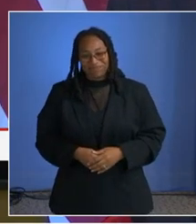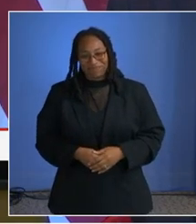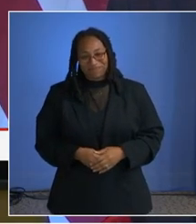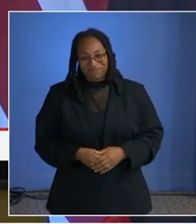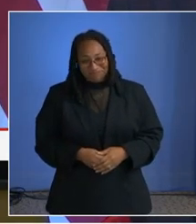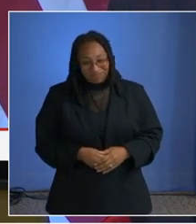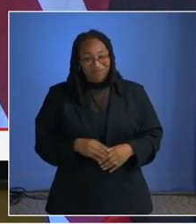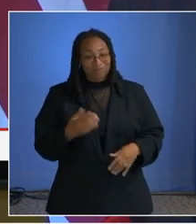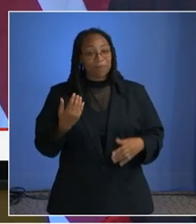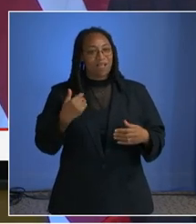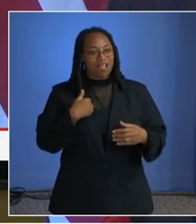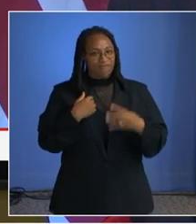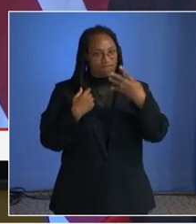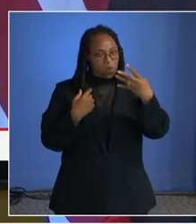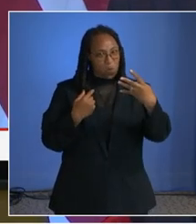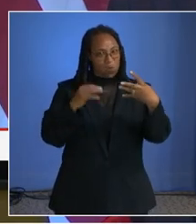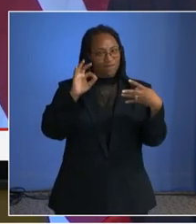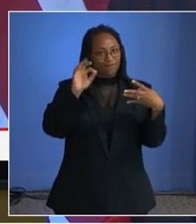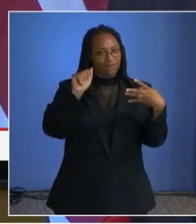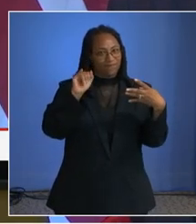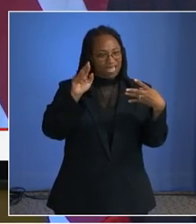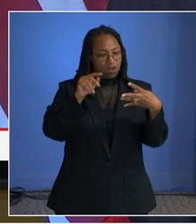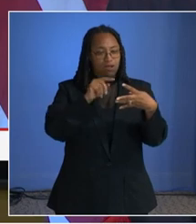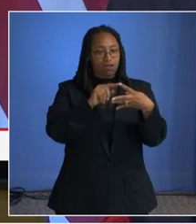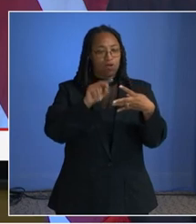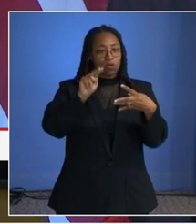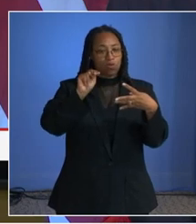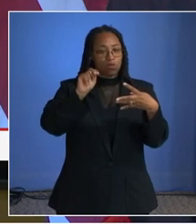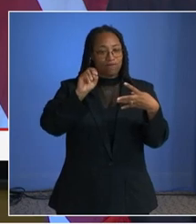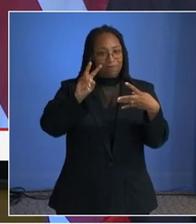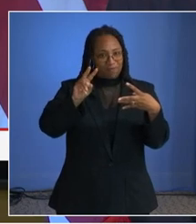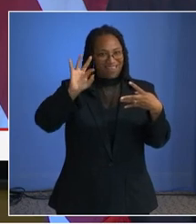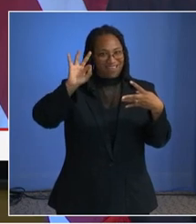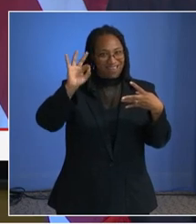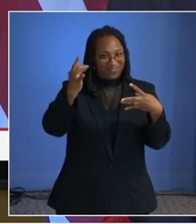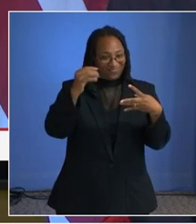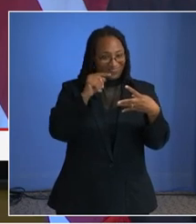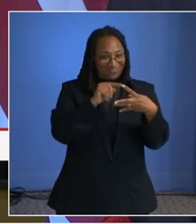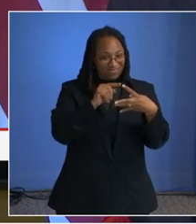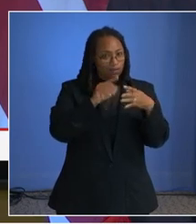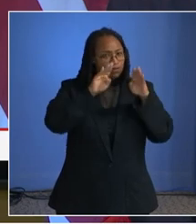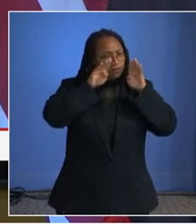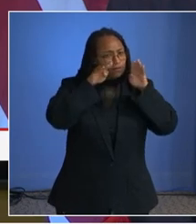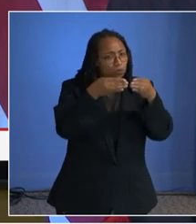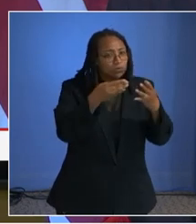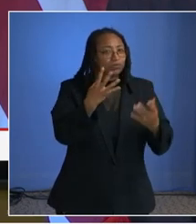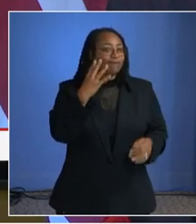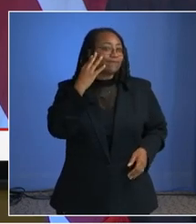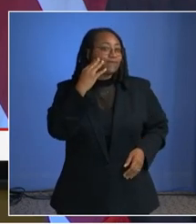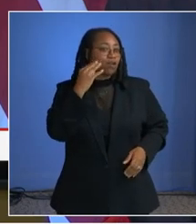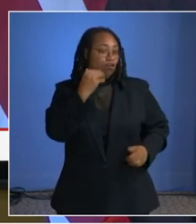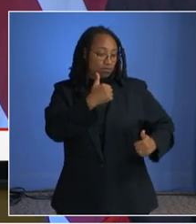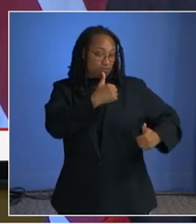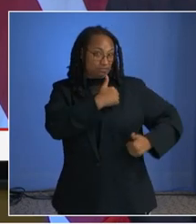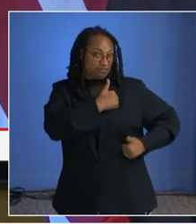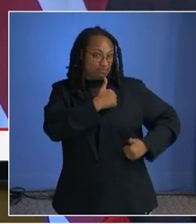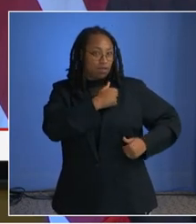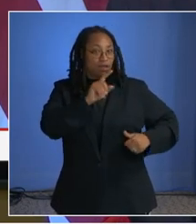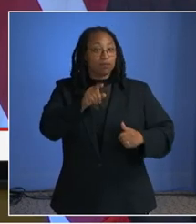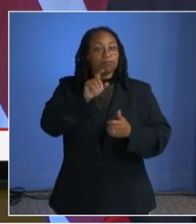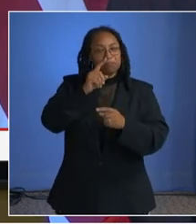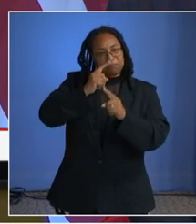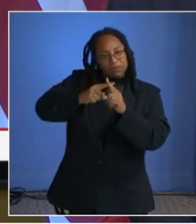by prioritizing our veterans and spouses of veterans for jobs and honoring